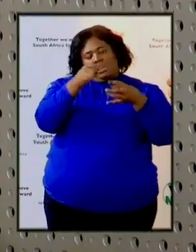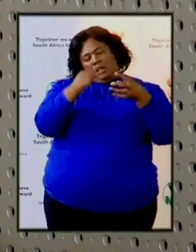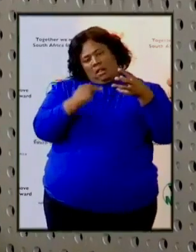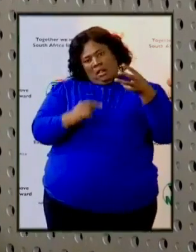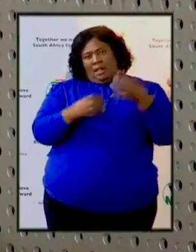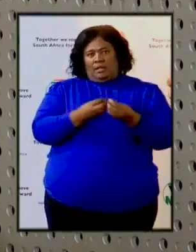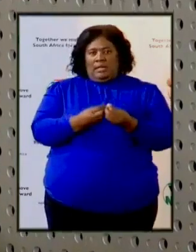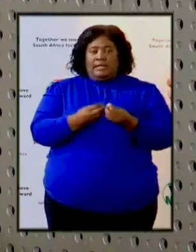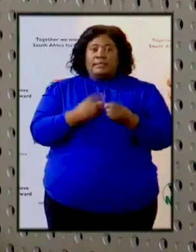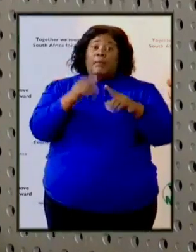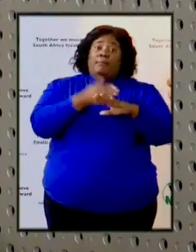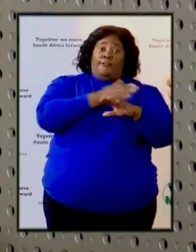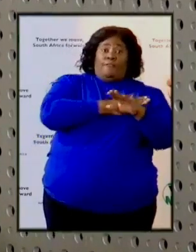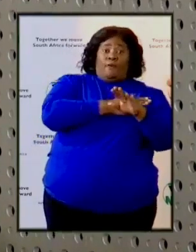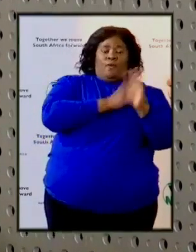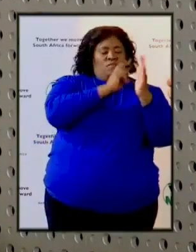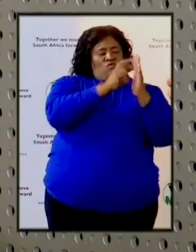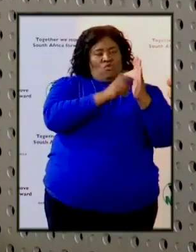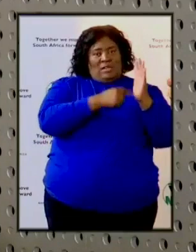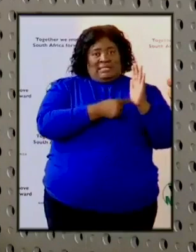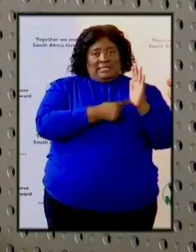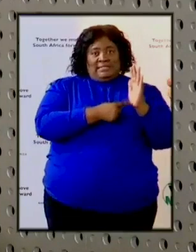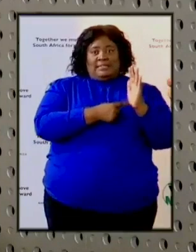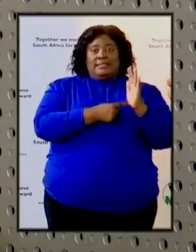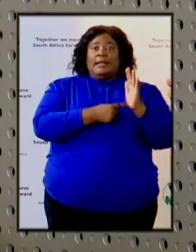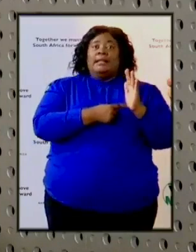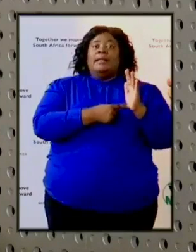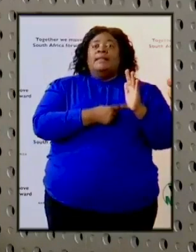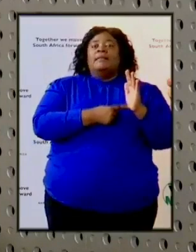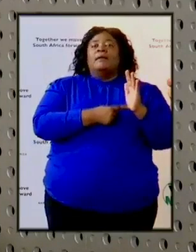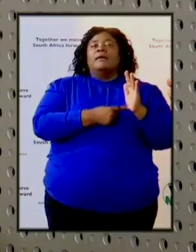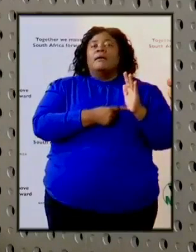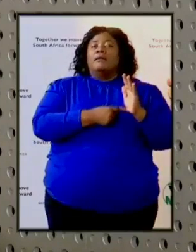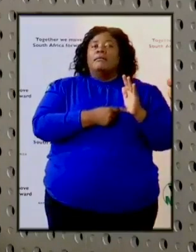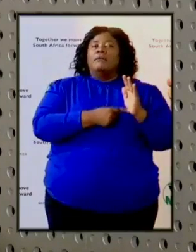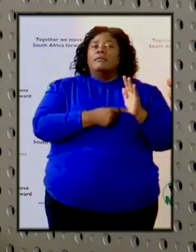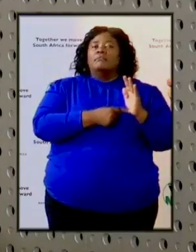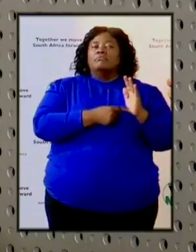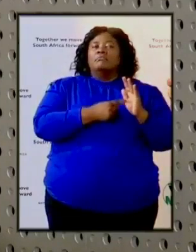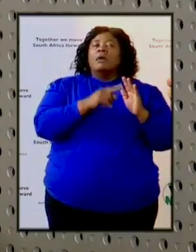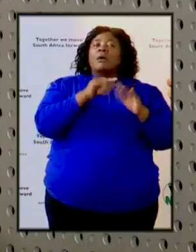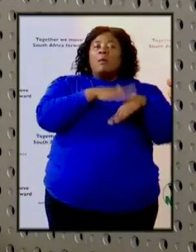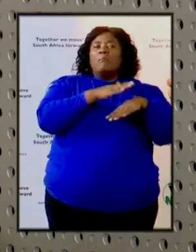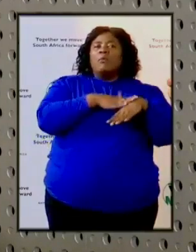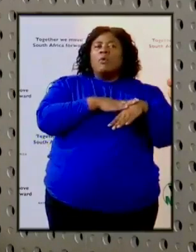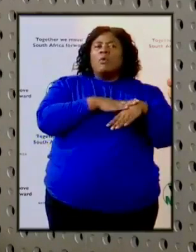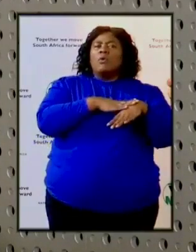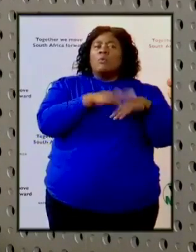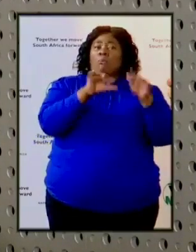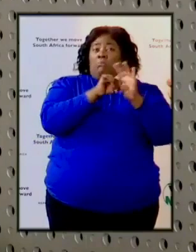before I go to the regulations, one of the most popular submission was on exercise.